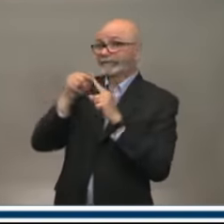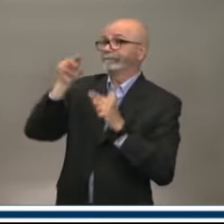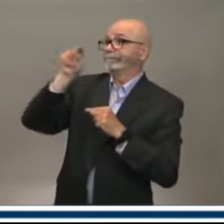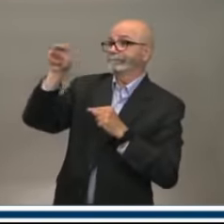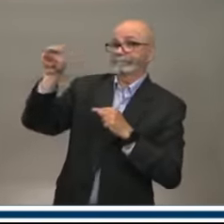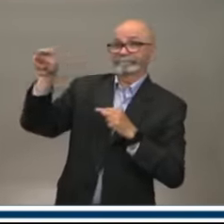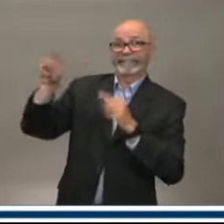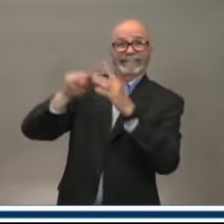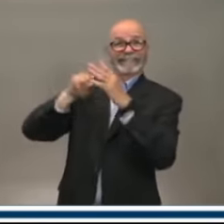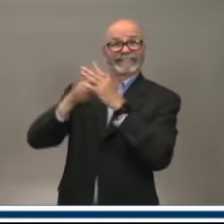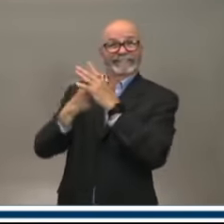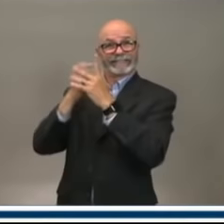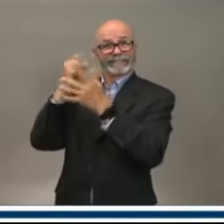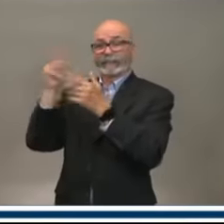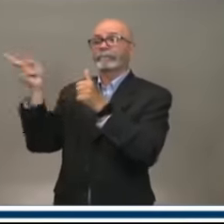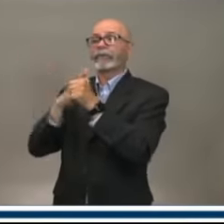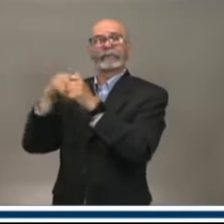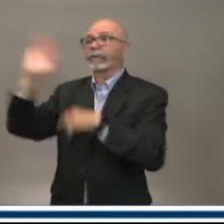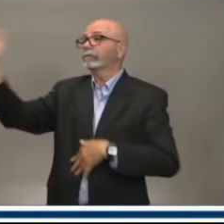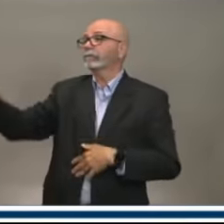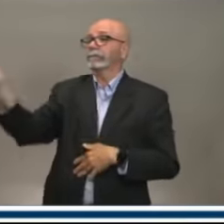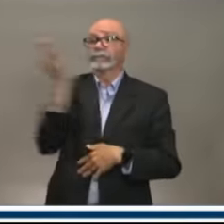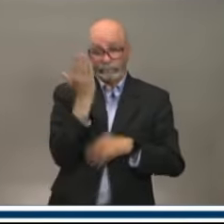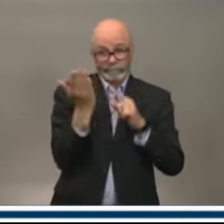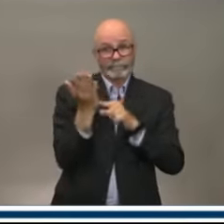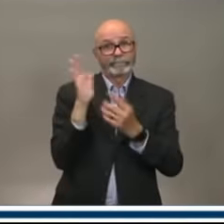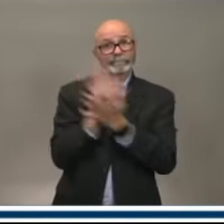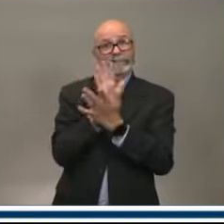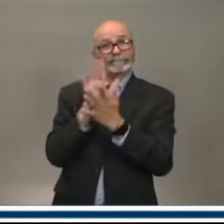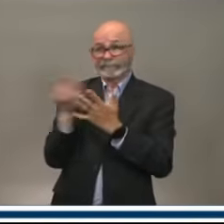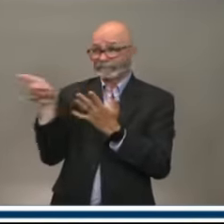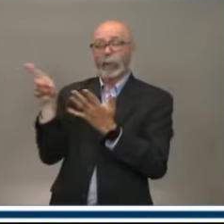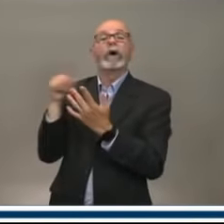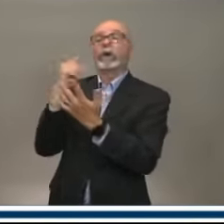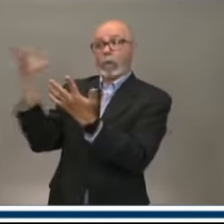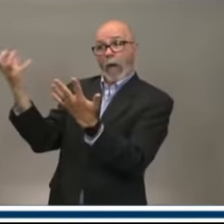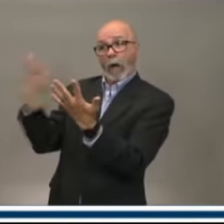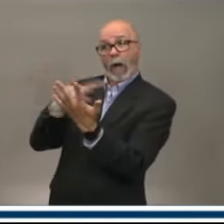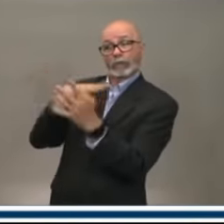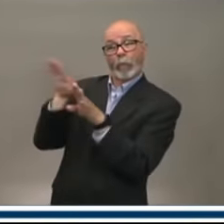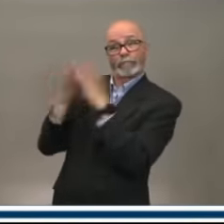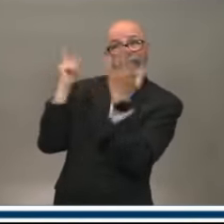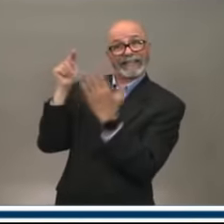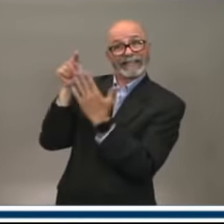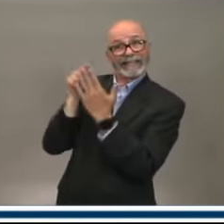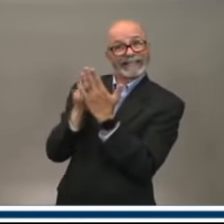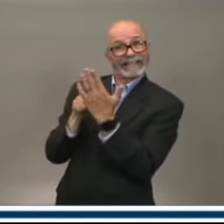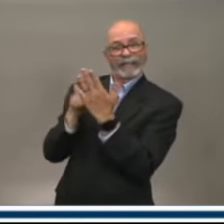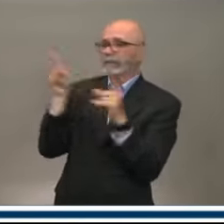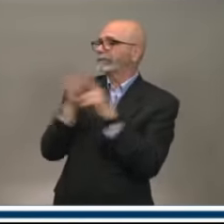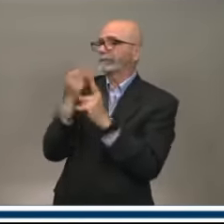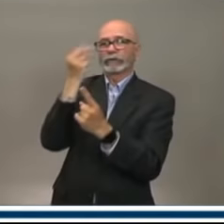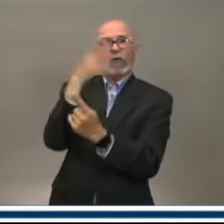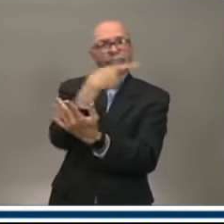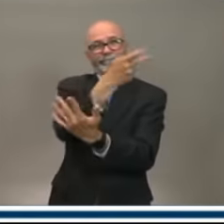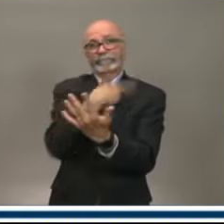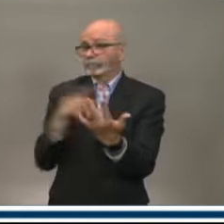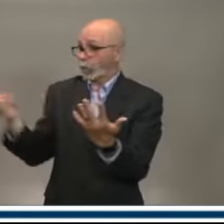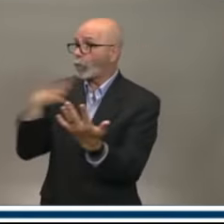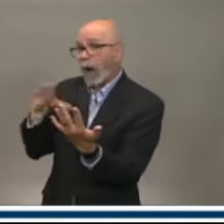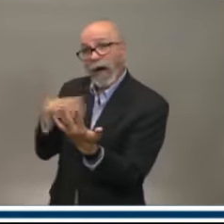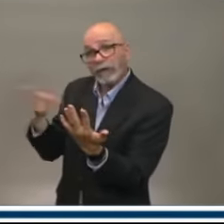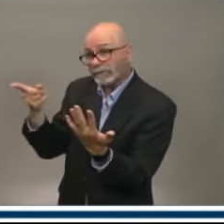they open. Dr. Strang just said in an answer a few minutes ago that if there's a robust plan about protecting public